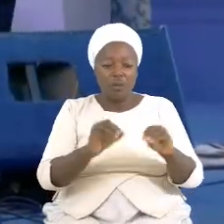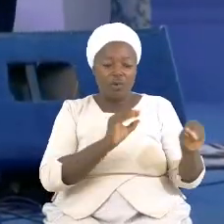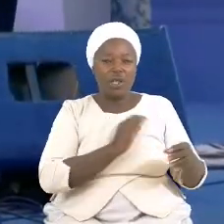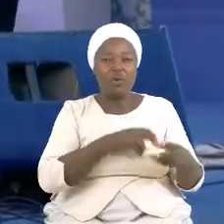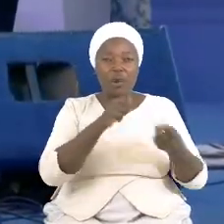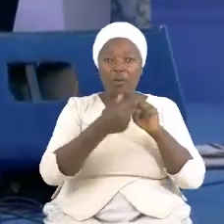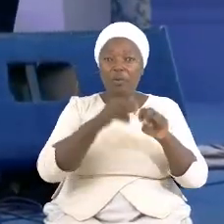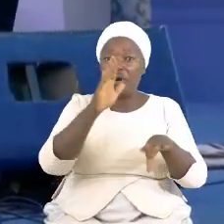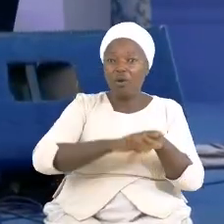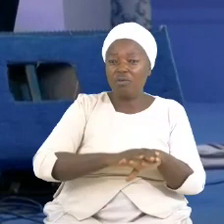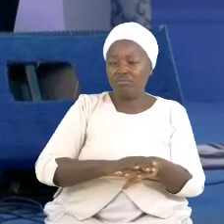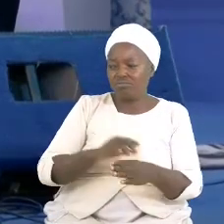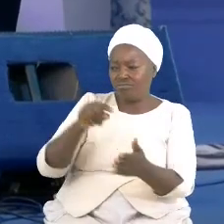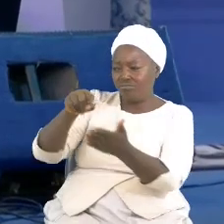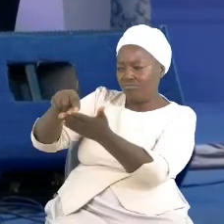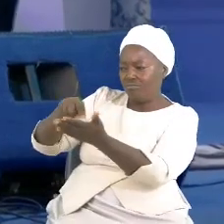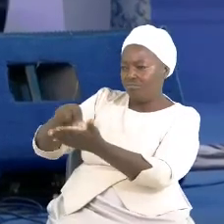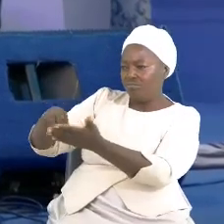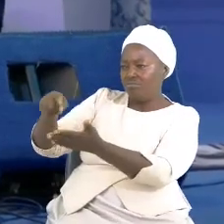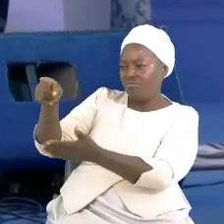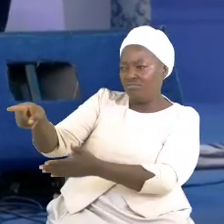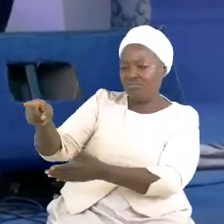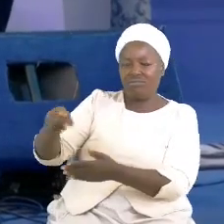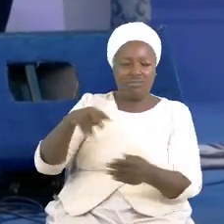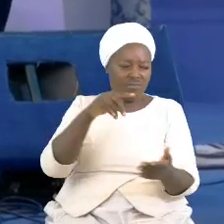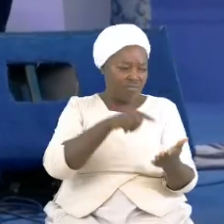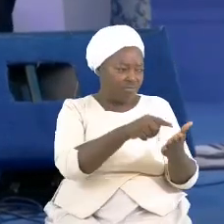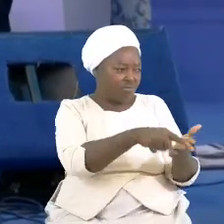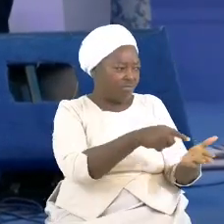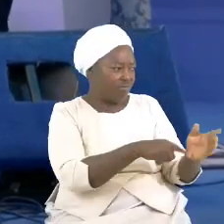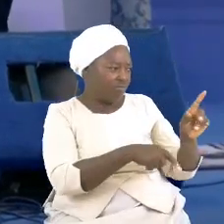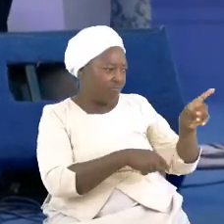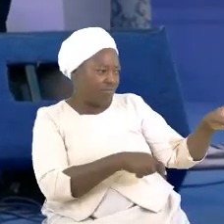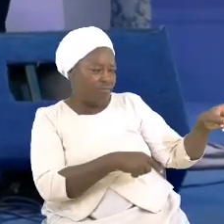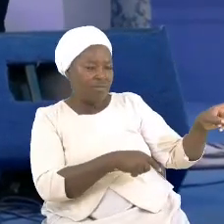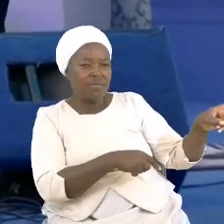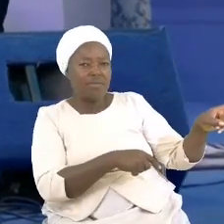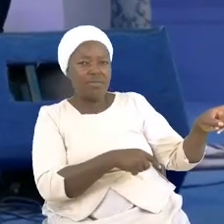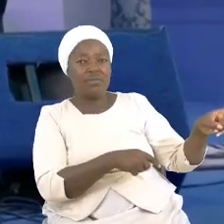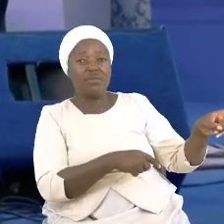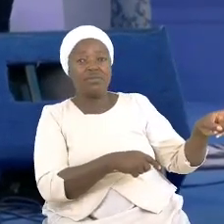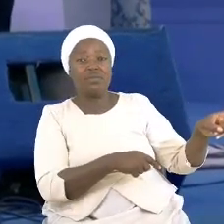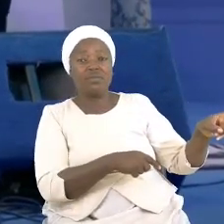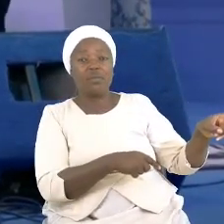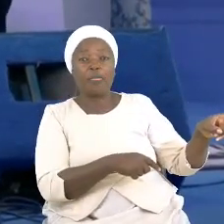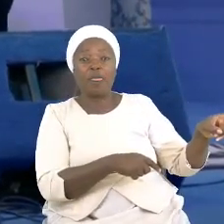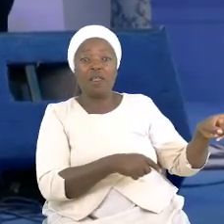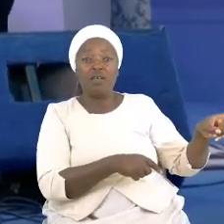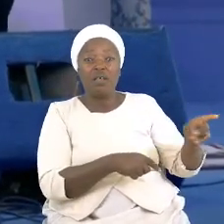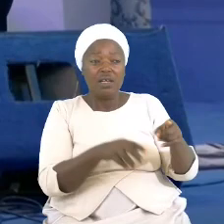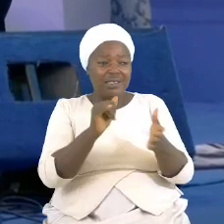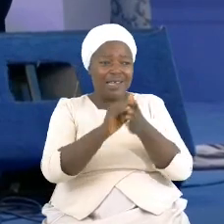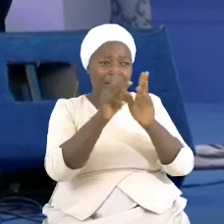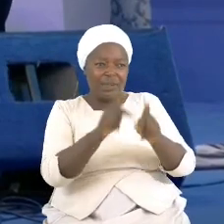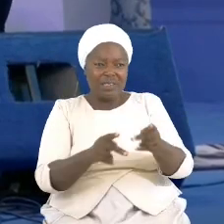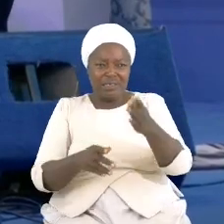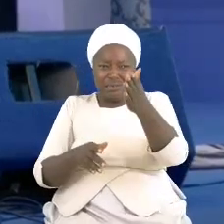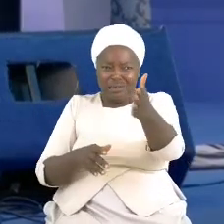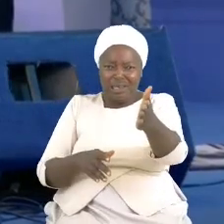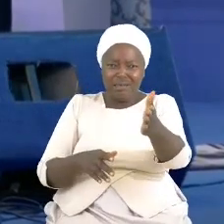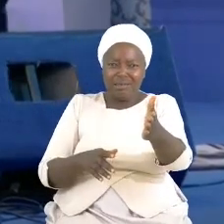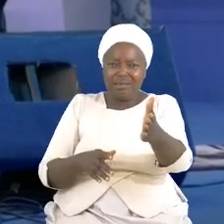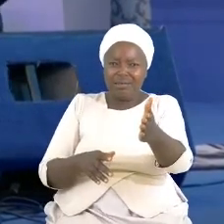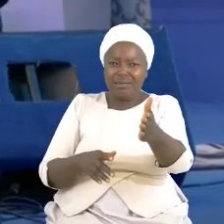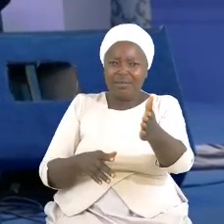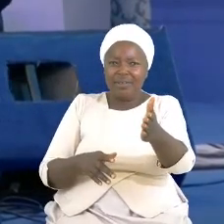Mr. So-and-so, Madam So-and-so, Senator So-and-so,